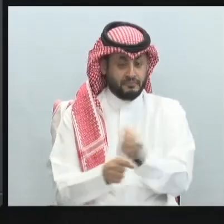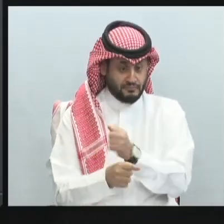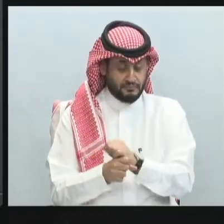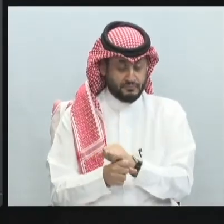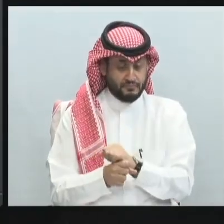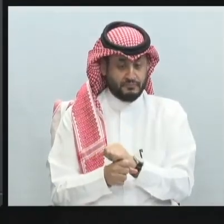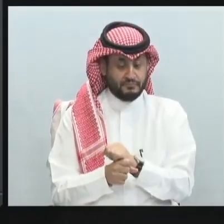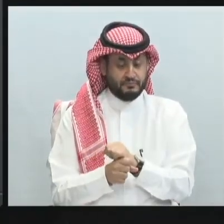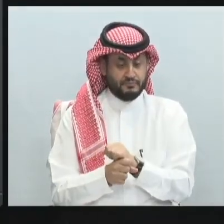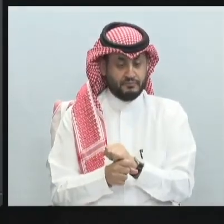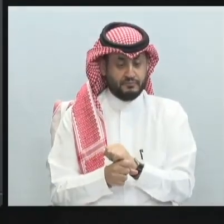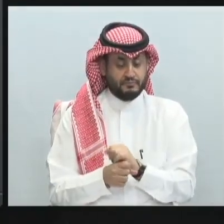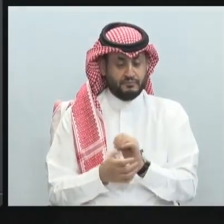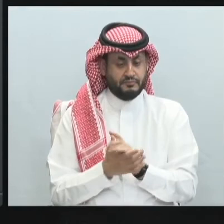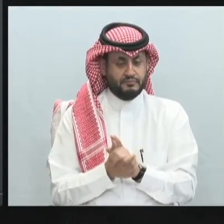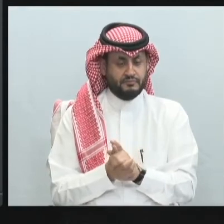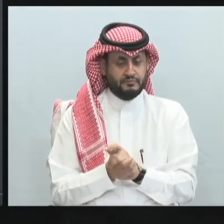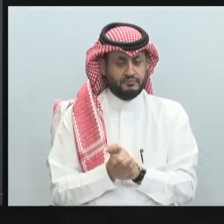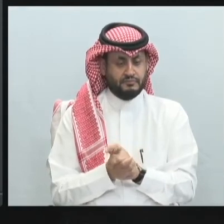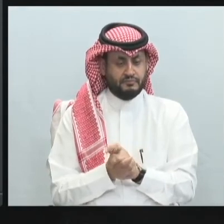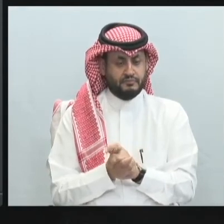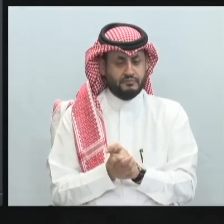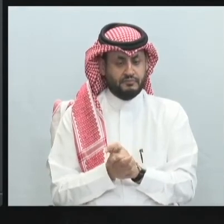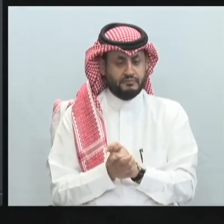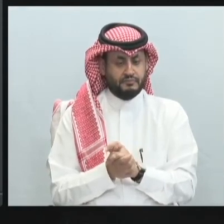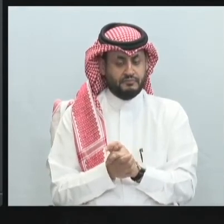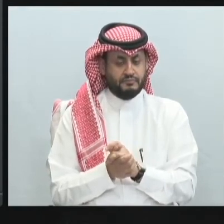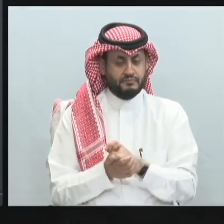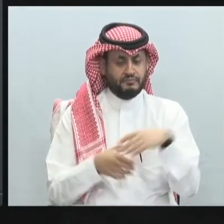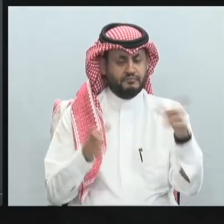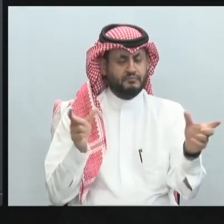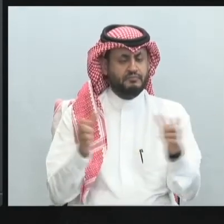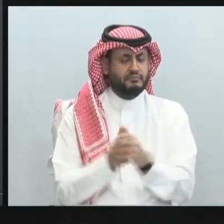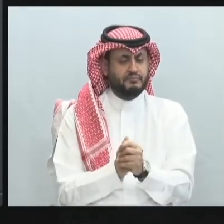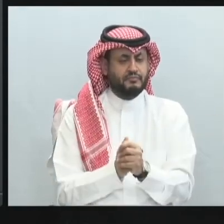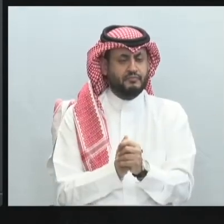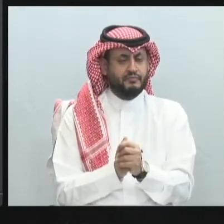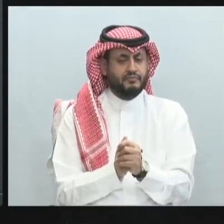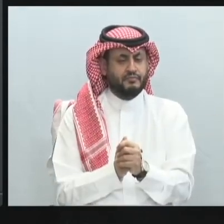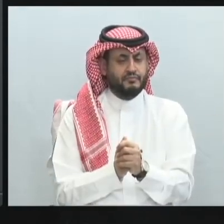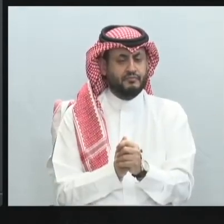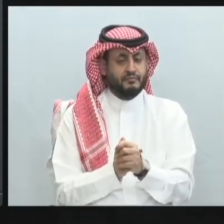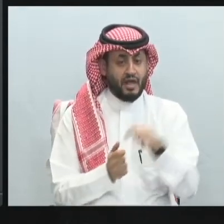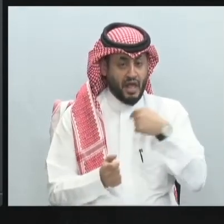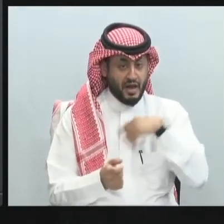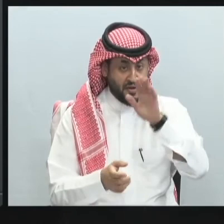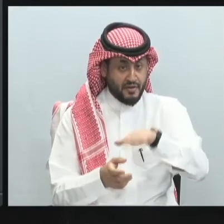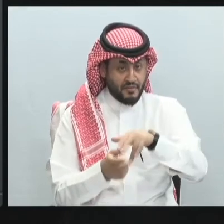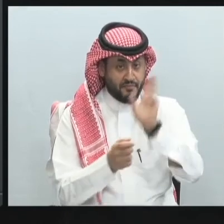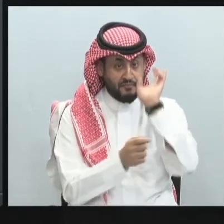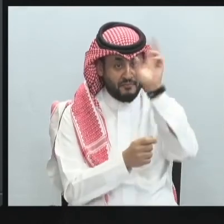think I think it's true? Well, or I think it's false? What do you think? I'm